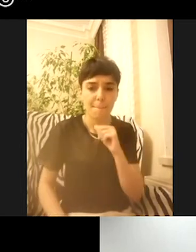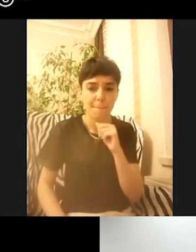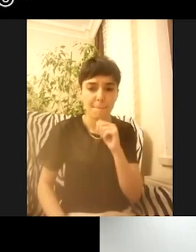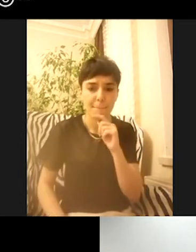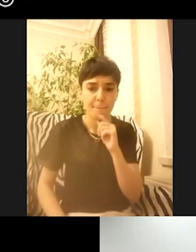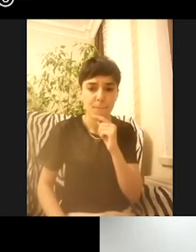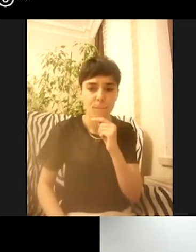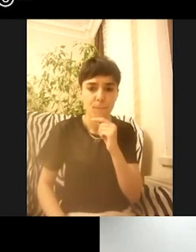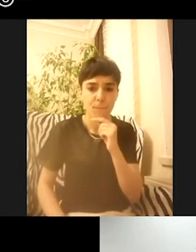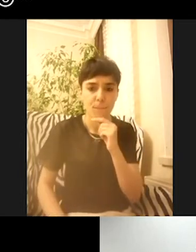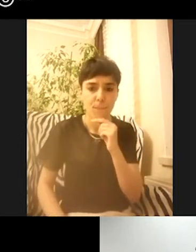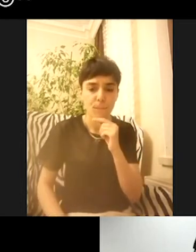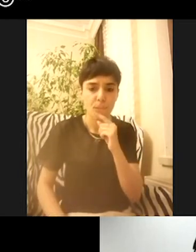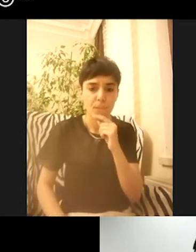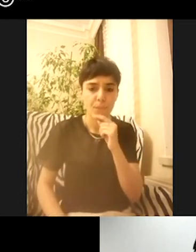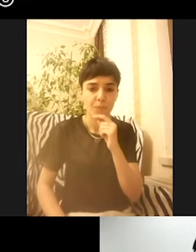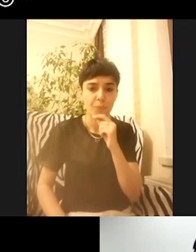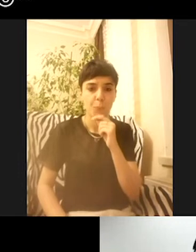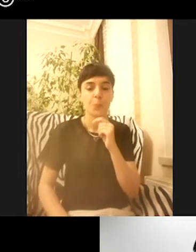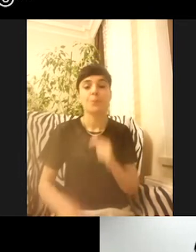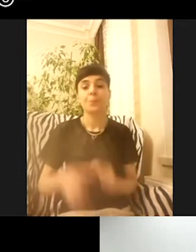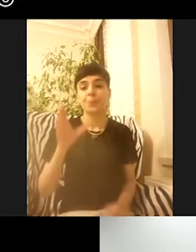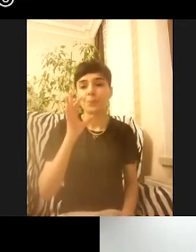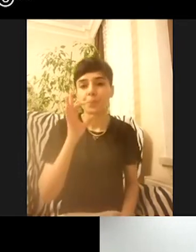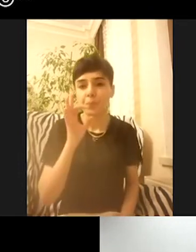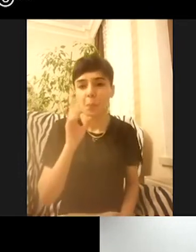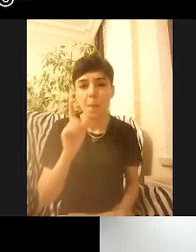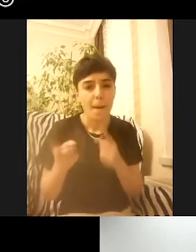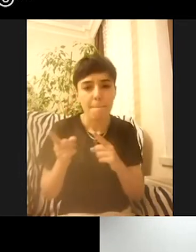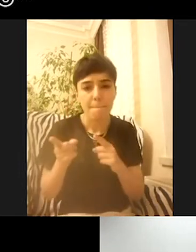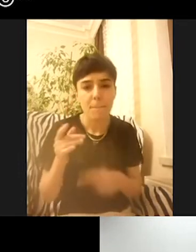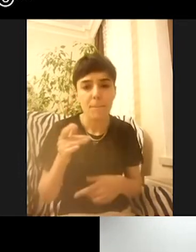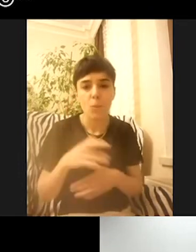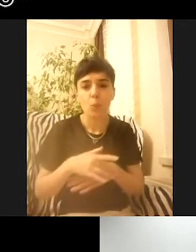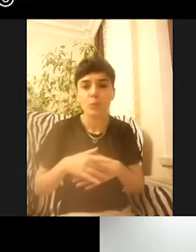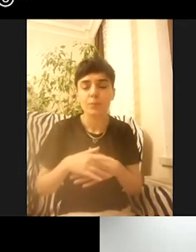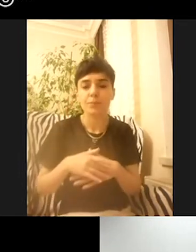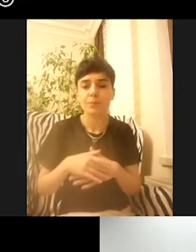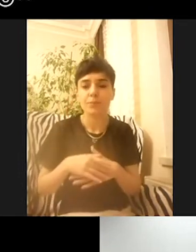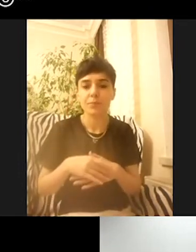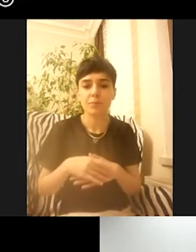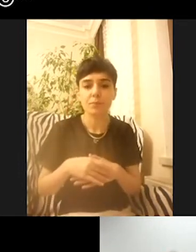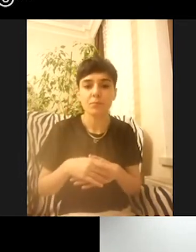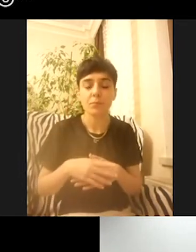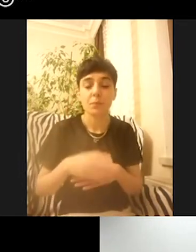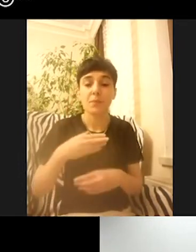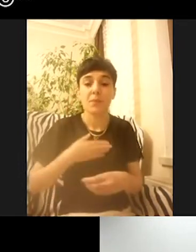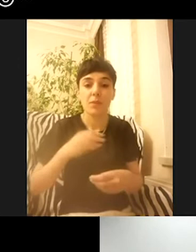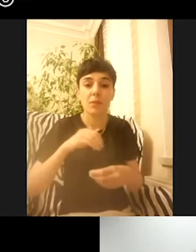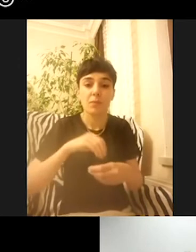We don't belong to the white mainstream LGBTI movement, but we also don't belong to the secular movements